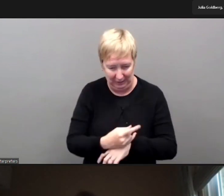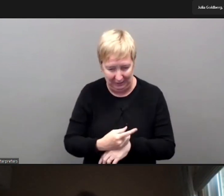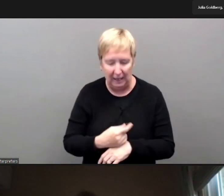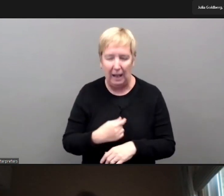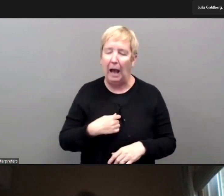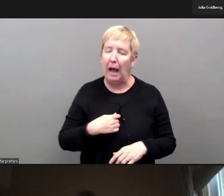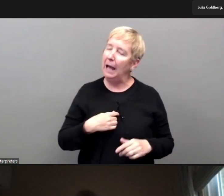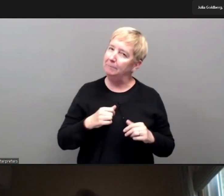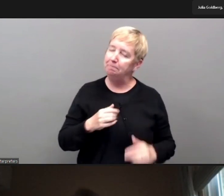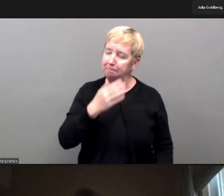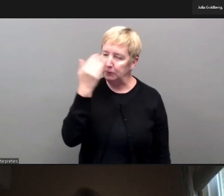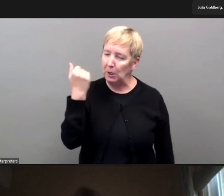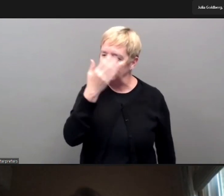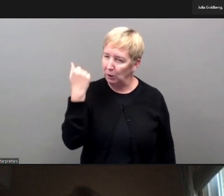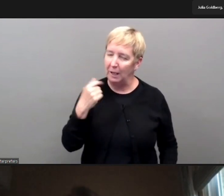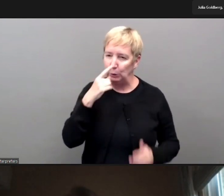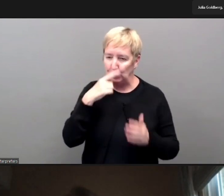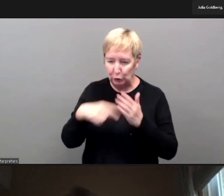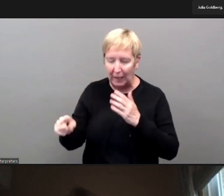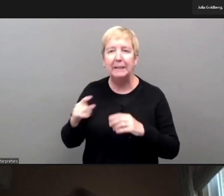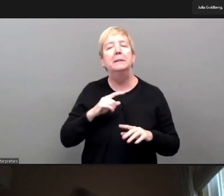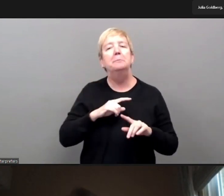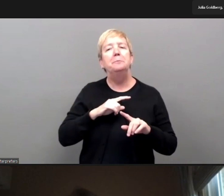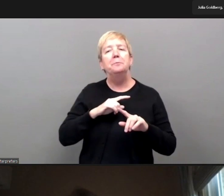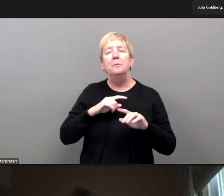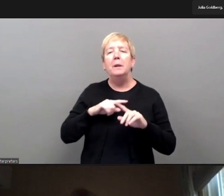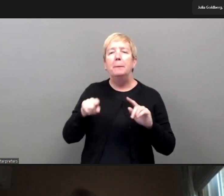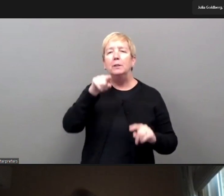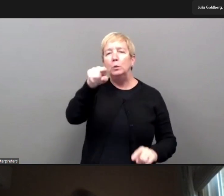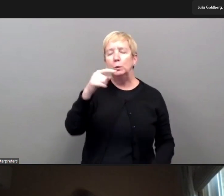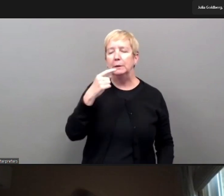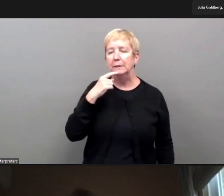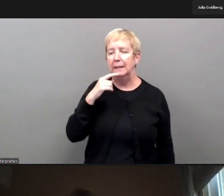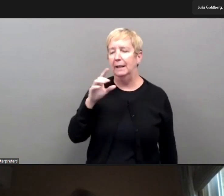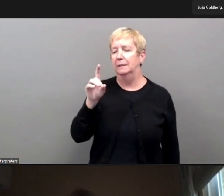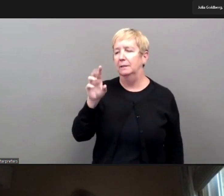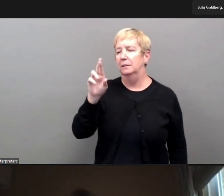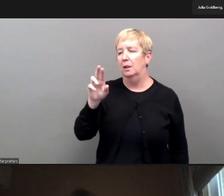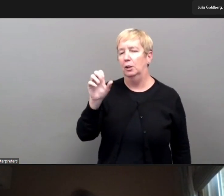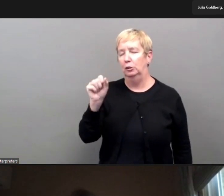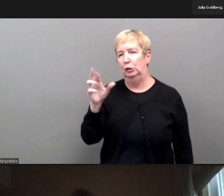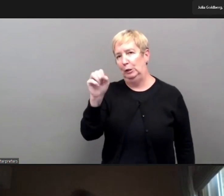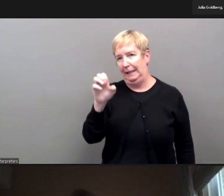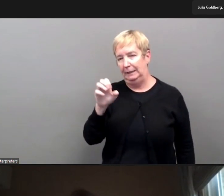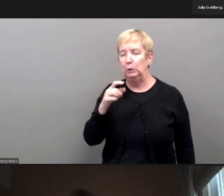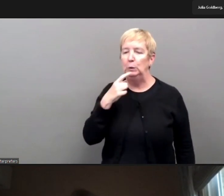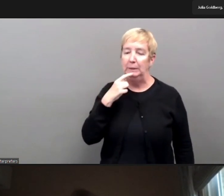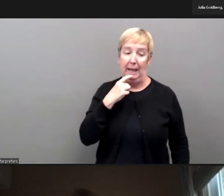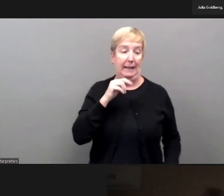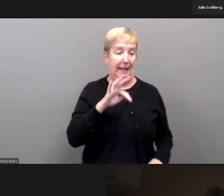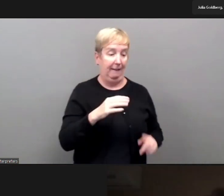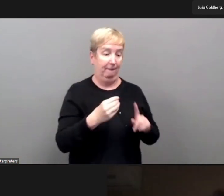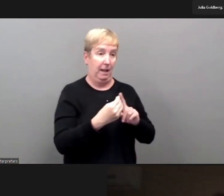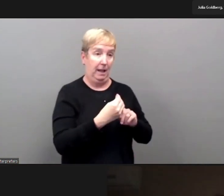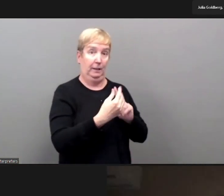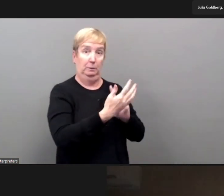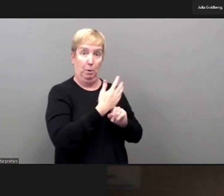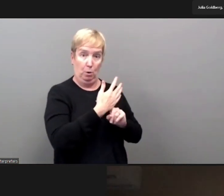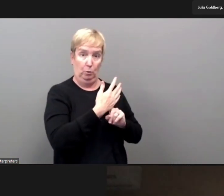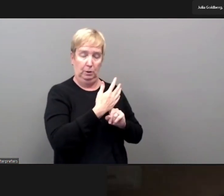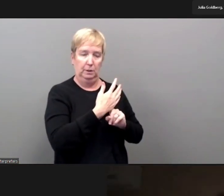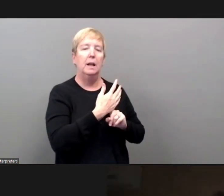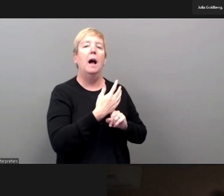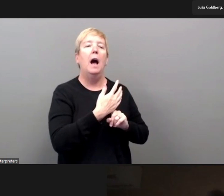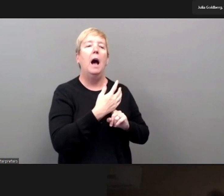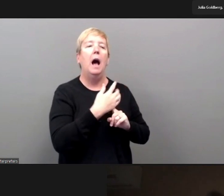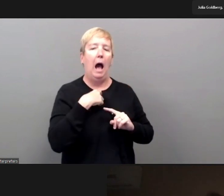Dr. Sprace, you mentioned every week that if someone has an exposure to COVID, they should go get tested and they should stay home while they wait for their